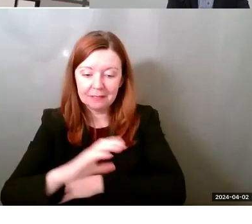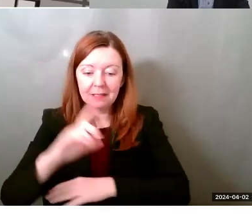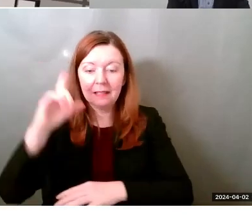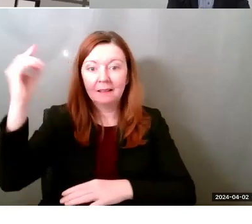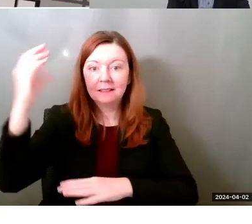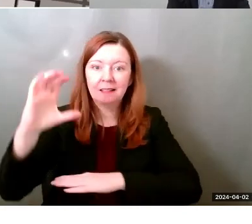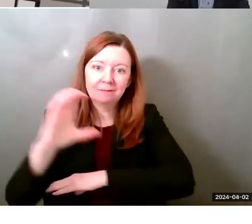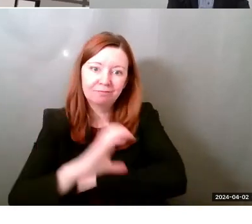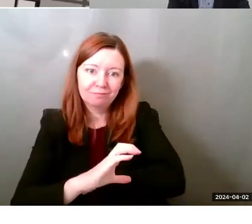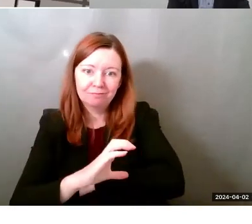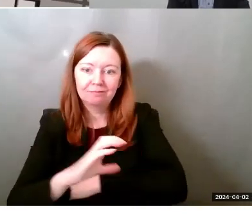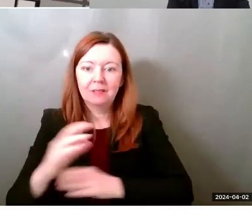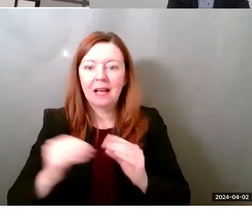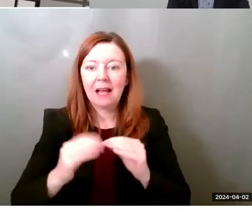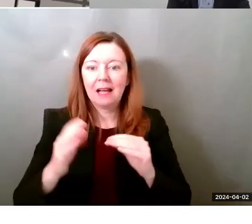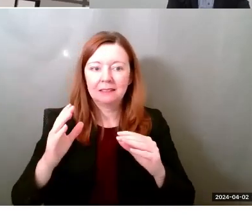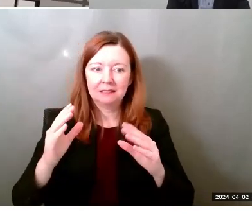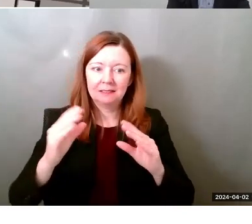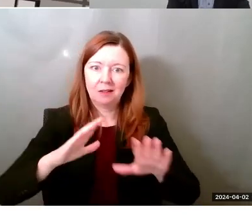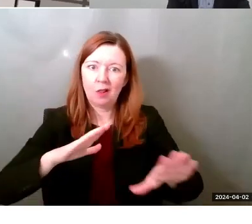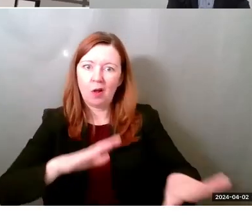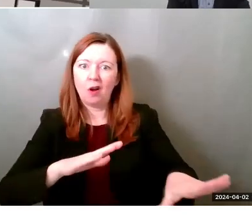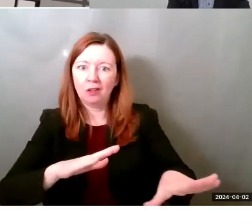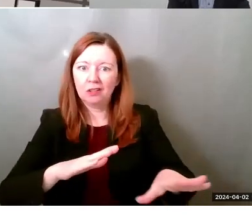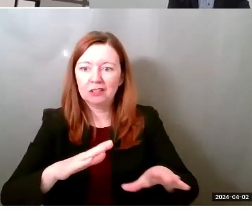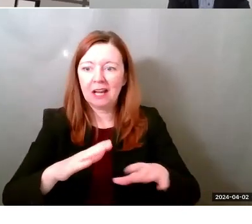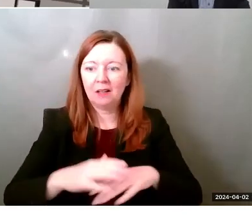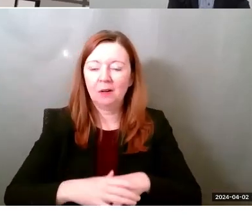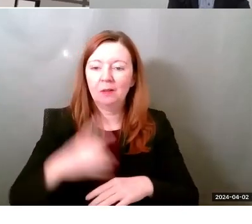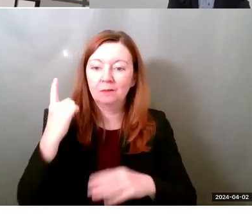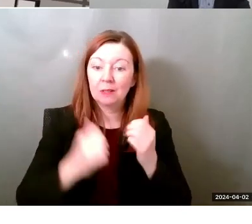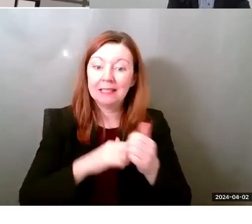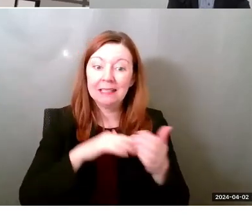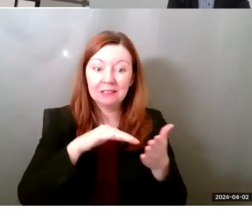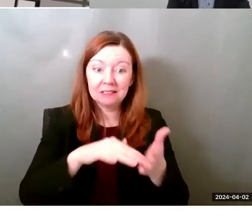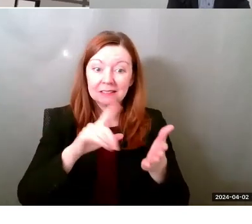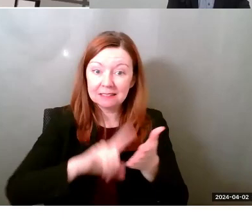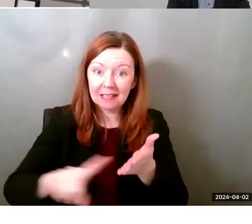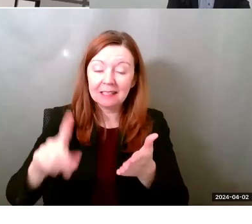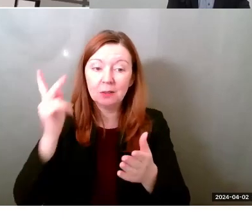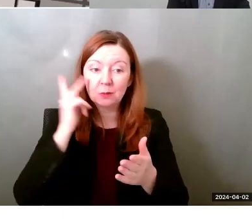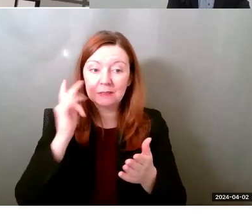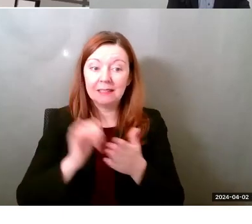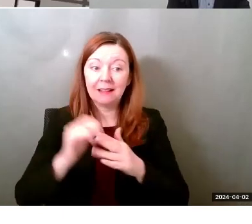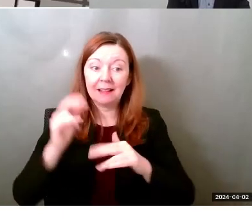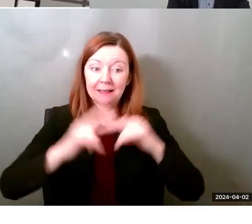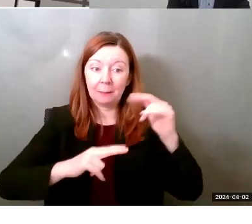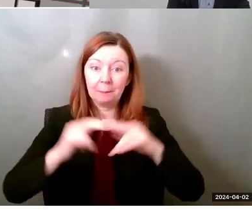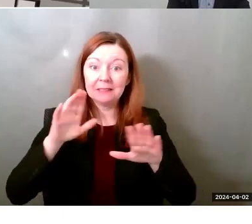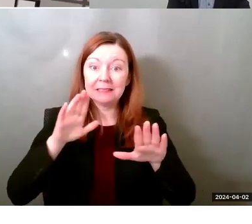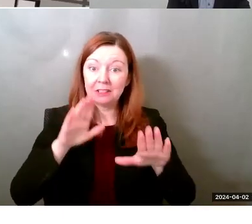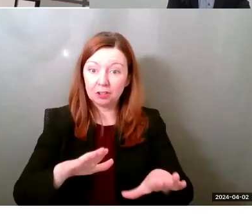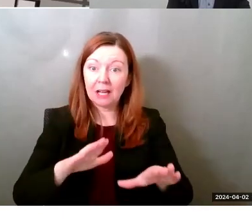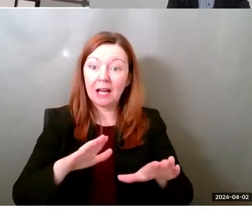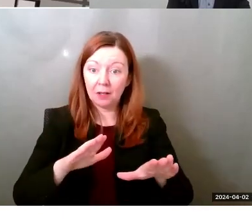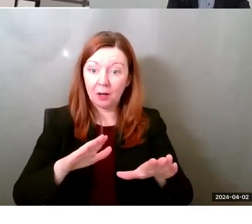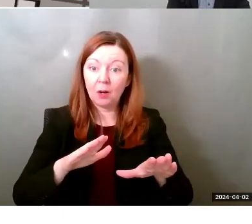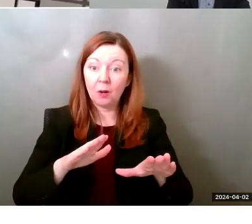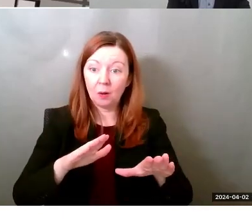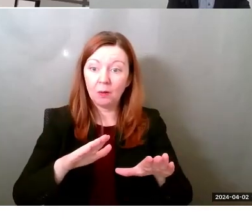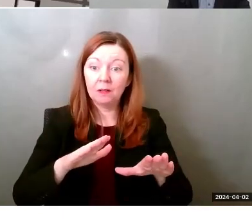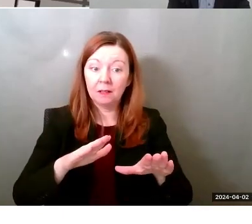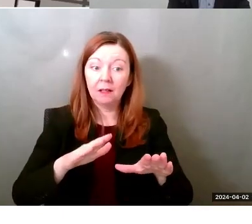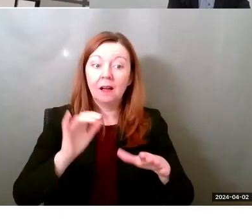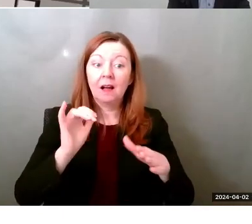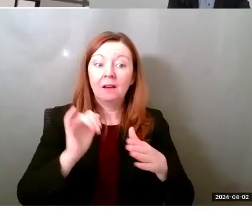in the sky and casts a longer shadow. For each of these studies, you'll see the building shadows of the proposed arena and residential tower